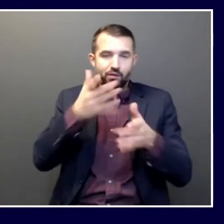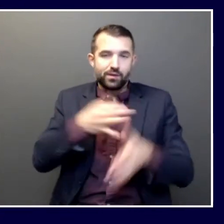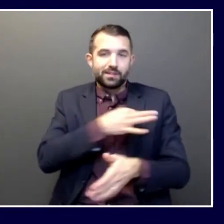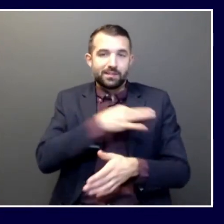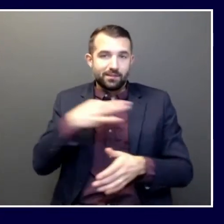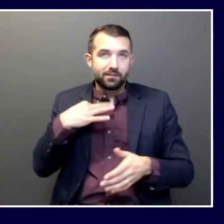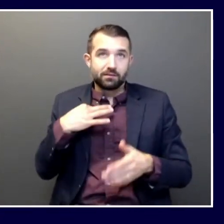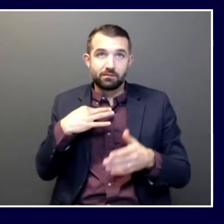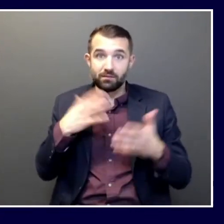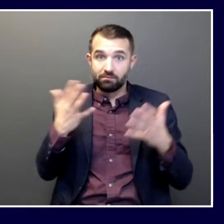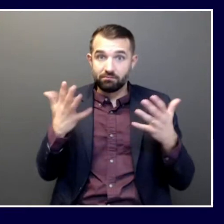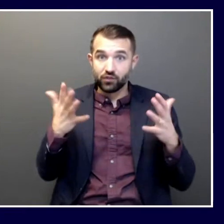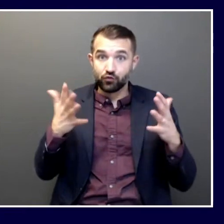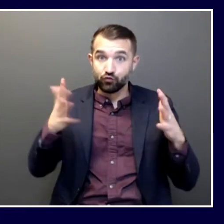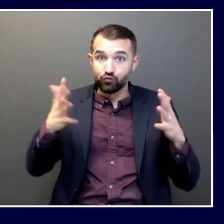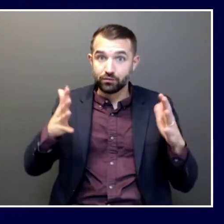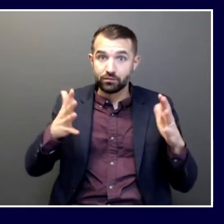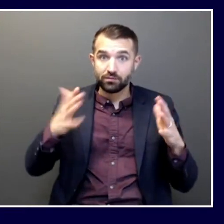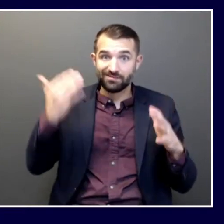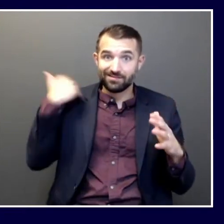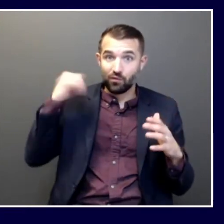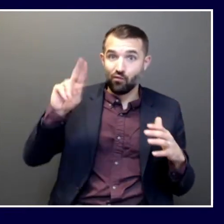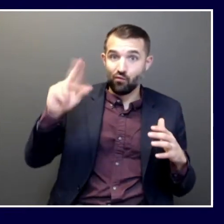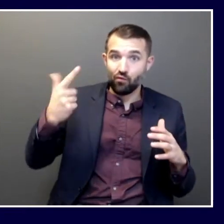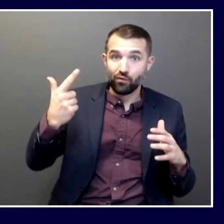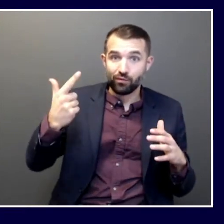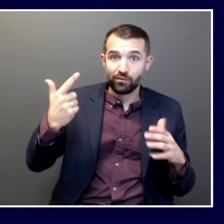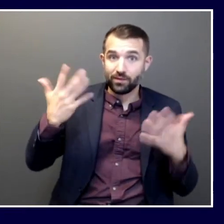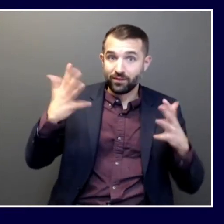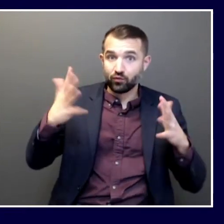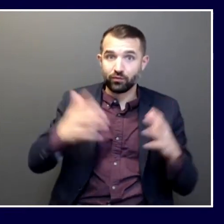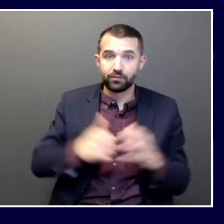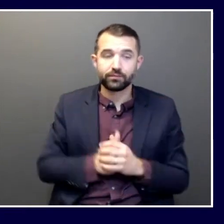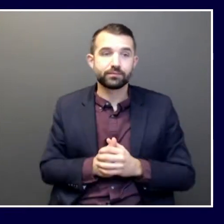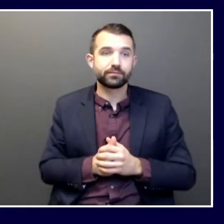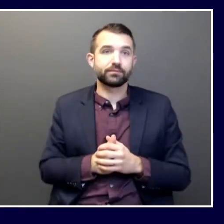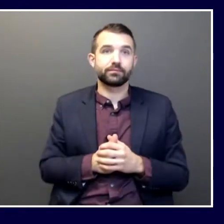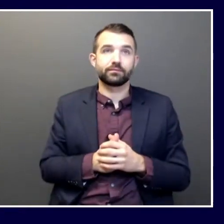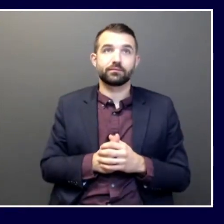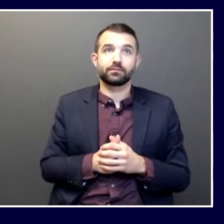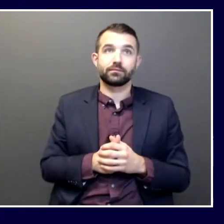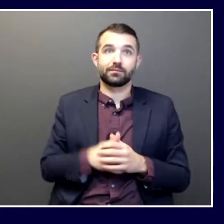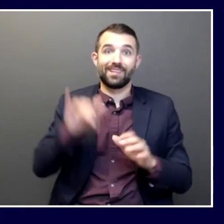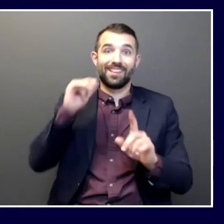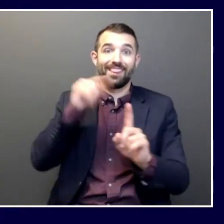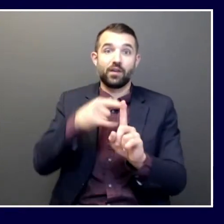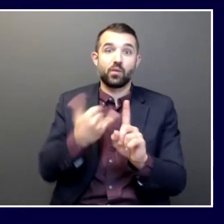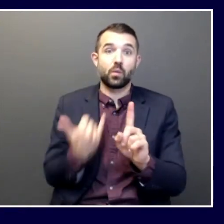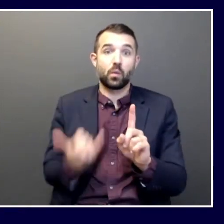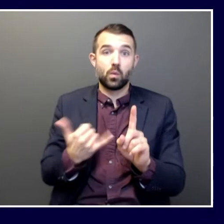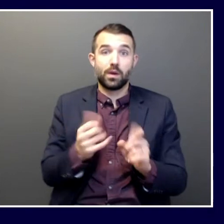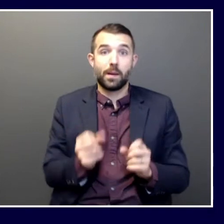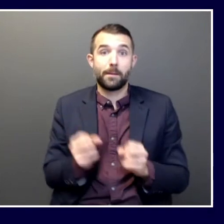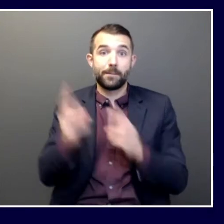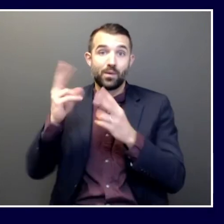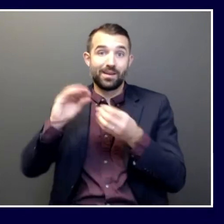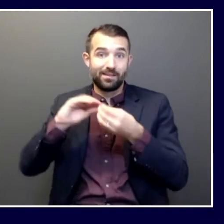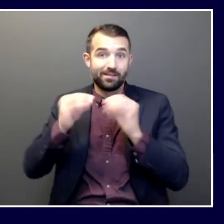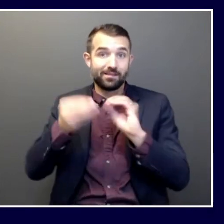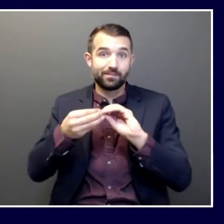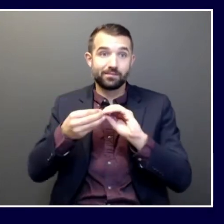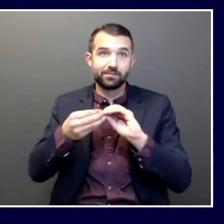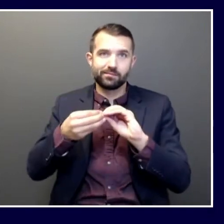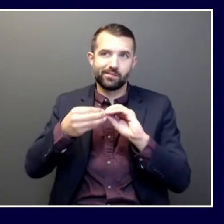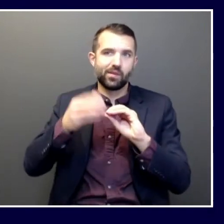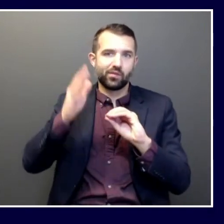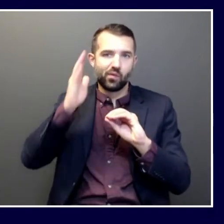dashboard for information's sake to a reporting tool that will cover all the designated healthcare entities subject to